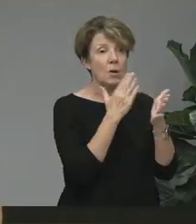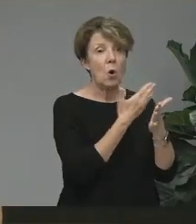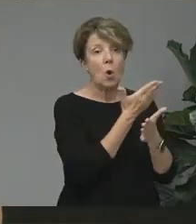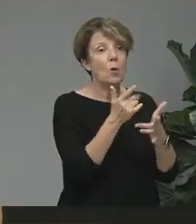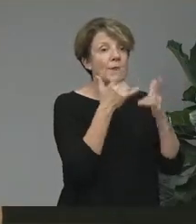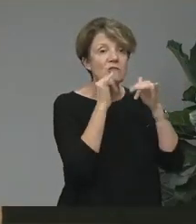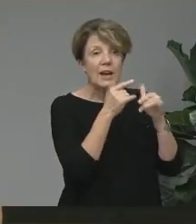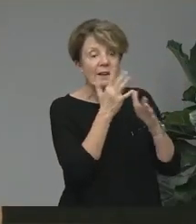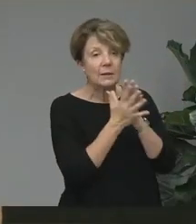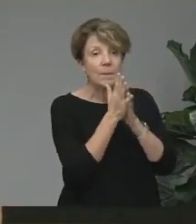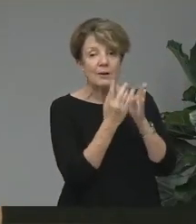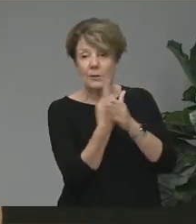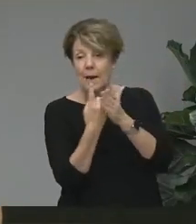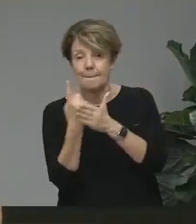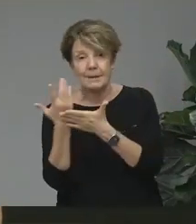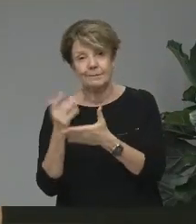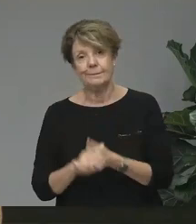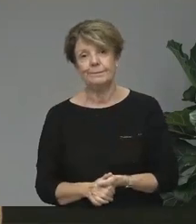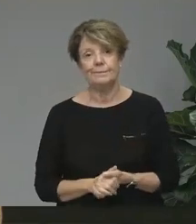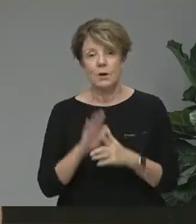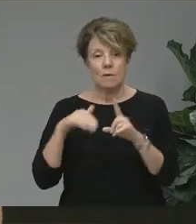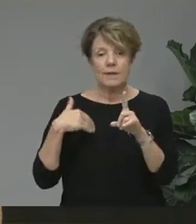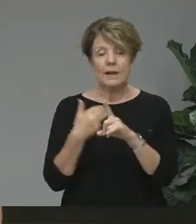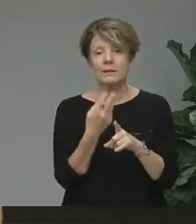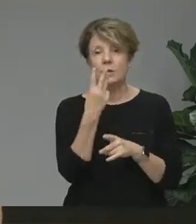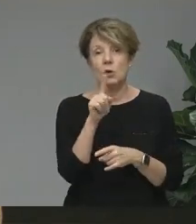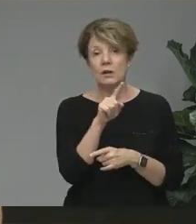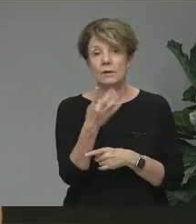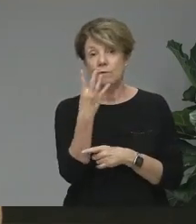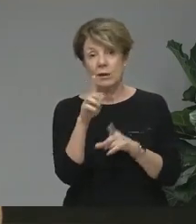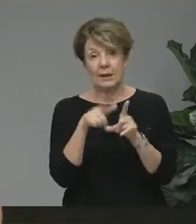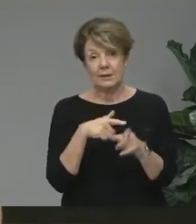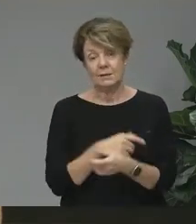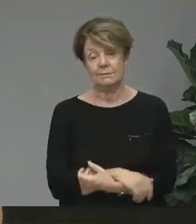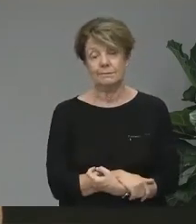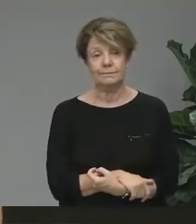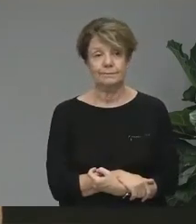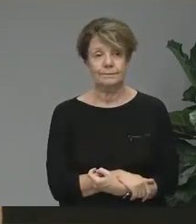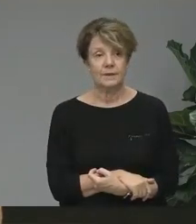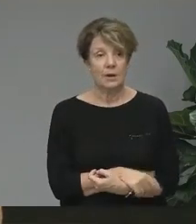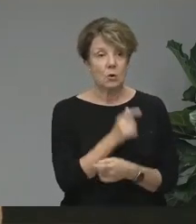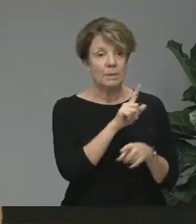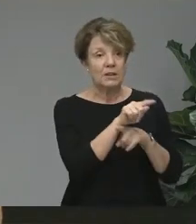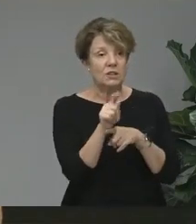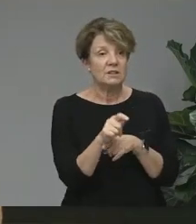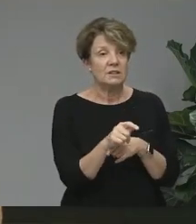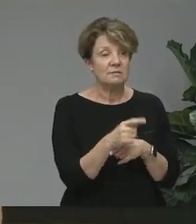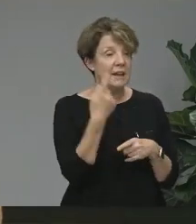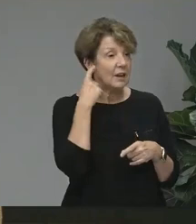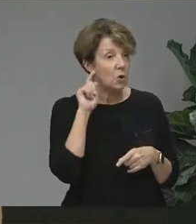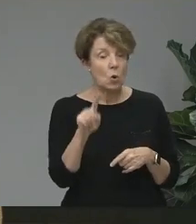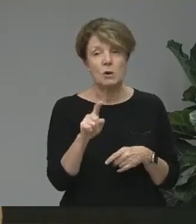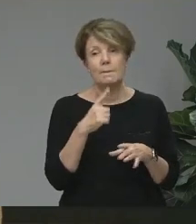were put in place over the last 30 or 40 years were able, as I say, to be ignored and gamed by government.